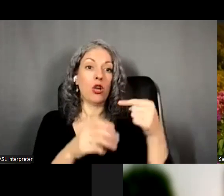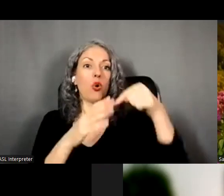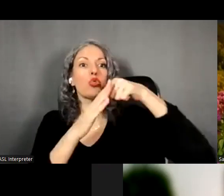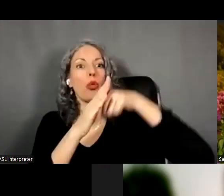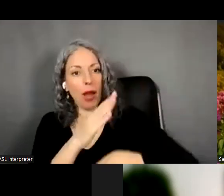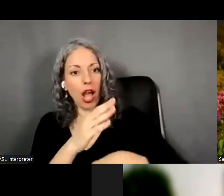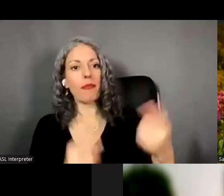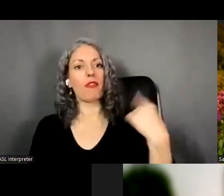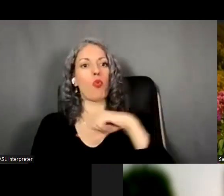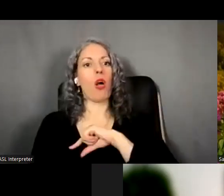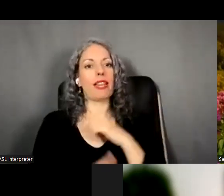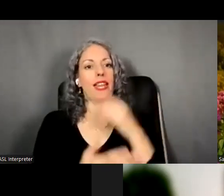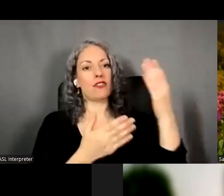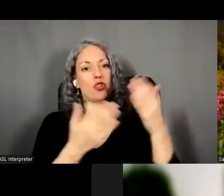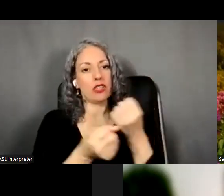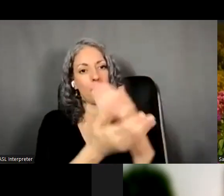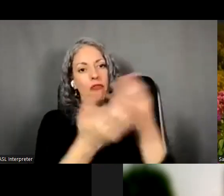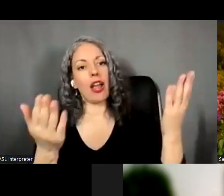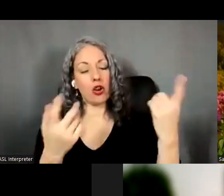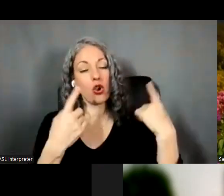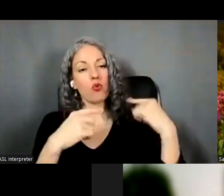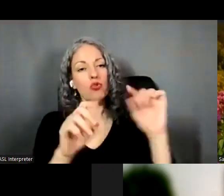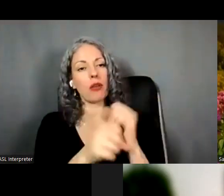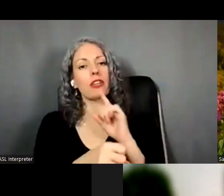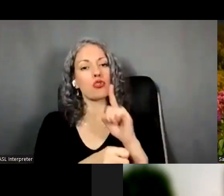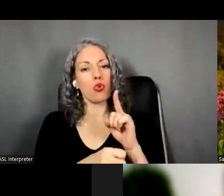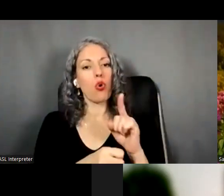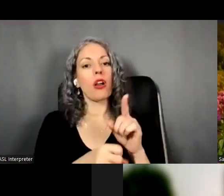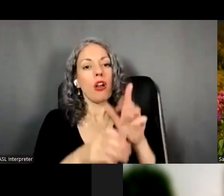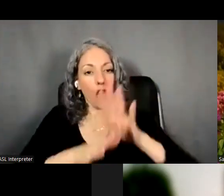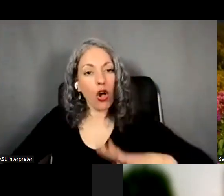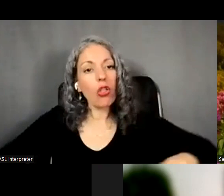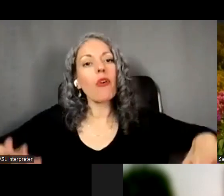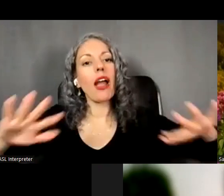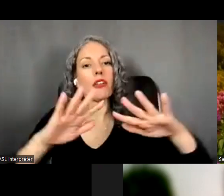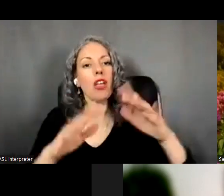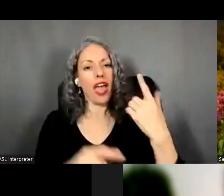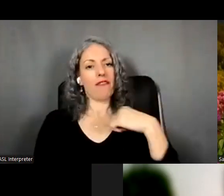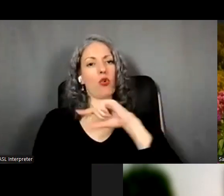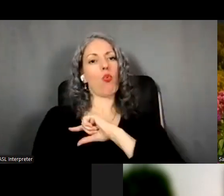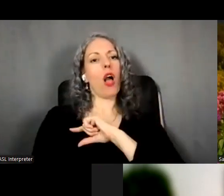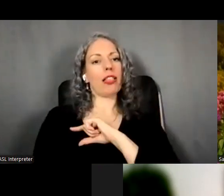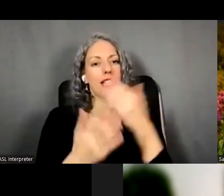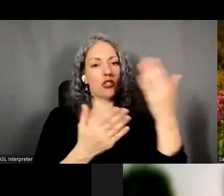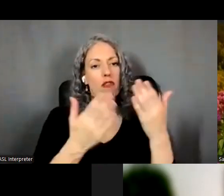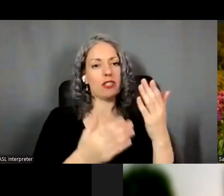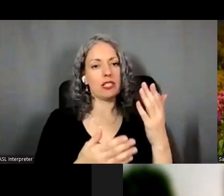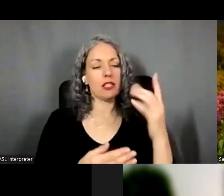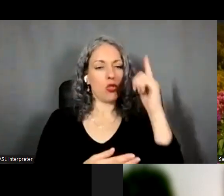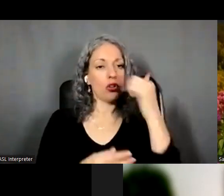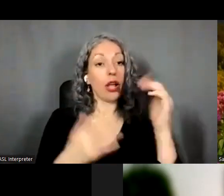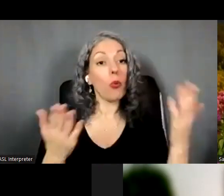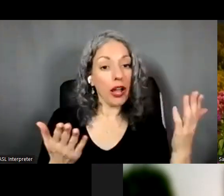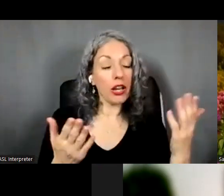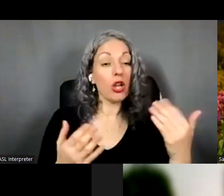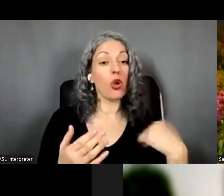of services that are provided, right? We're trying to make sure that there's a floor around what quality services looks like here. We've had a lot of